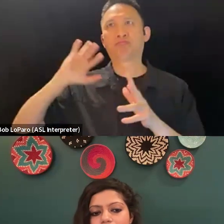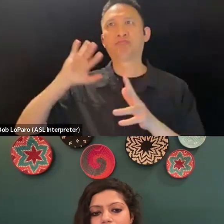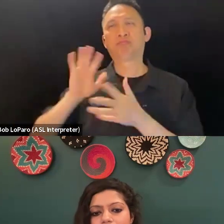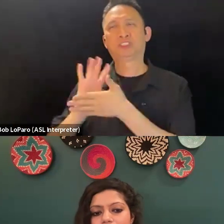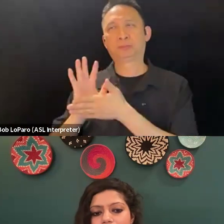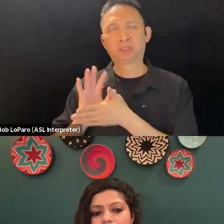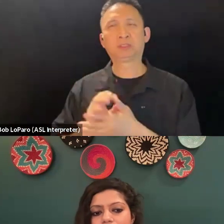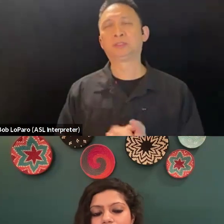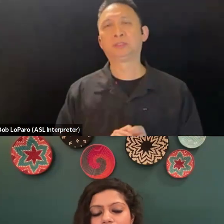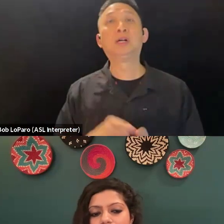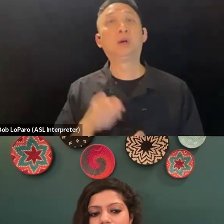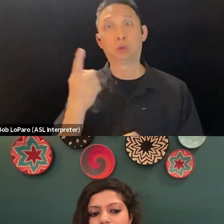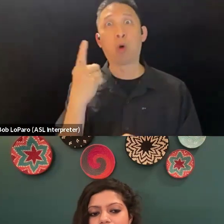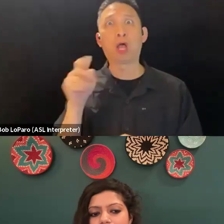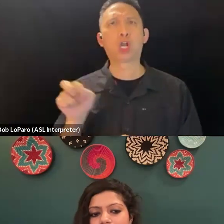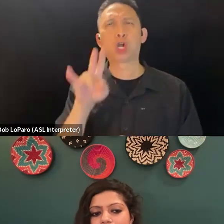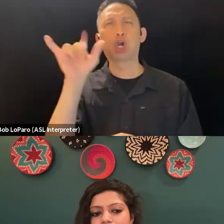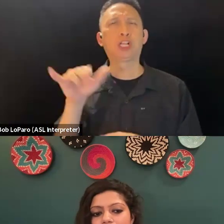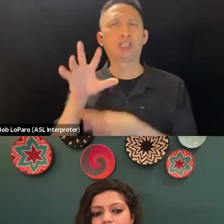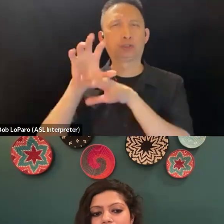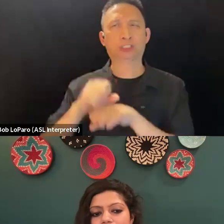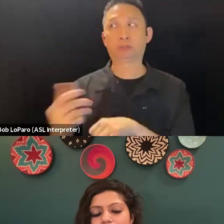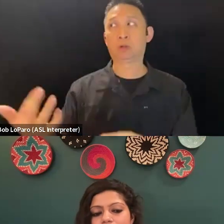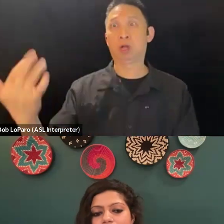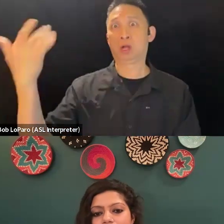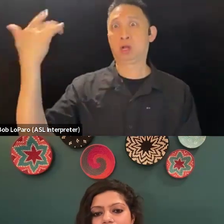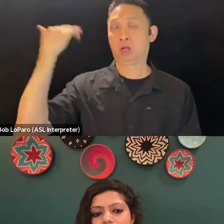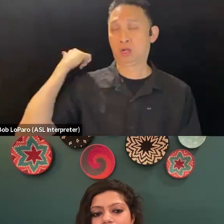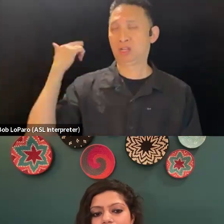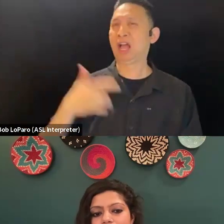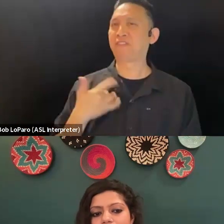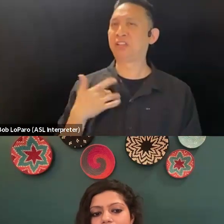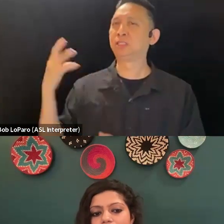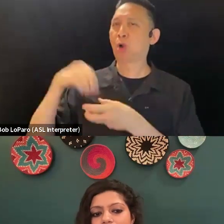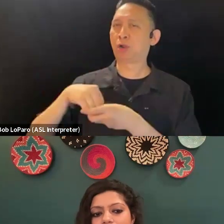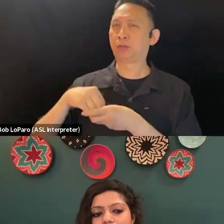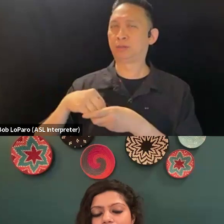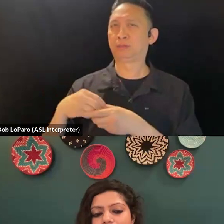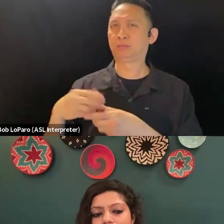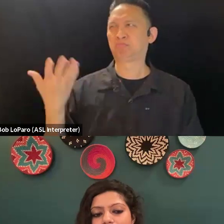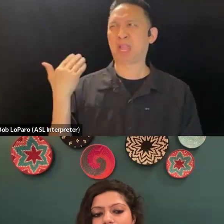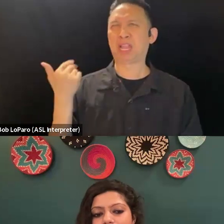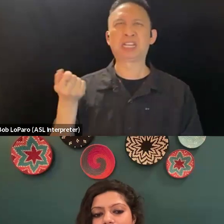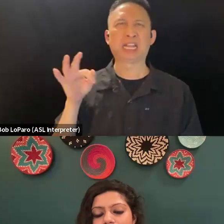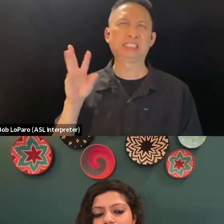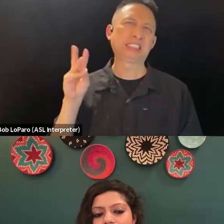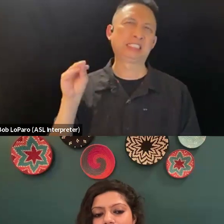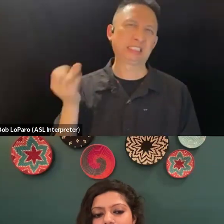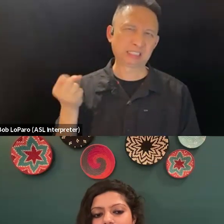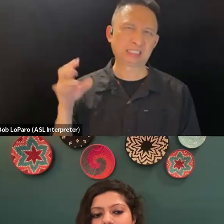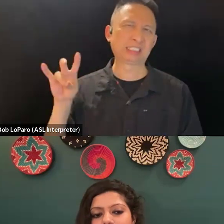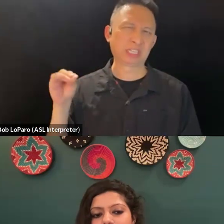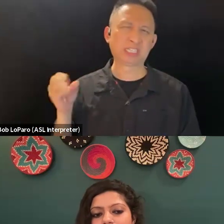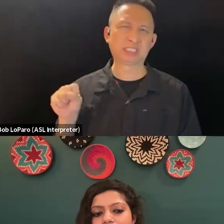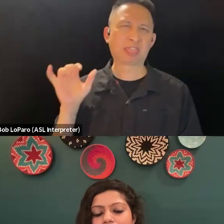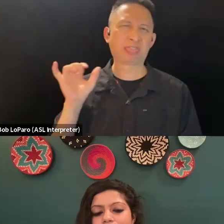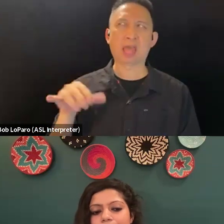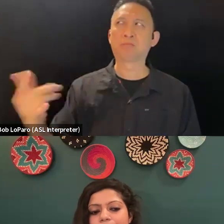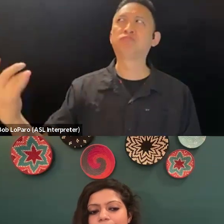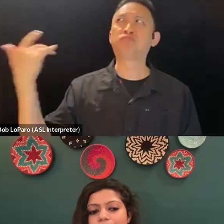So, do you guys want to answer the question? Like, first, I'll just ask the first part of it, that how would you describe what a